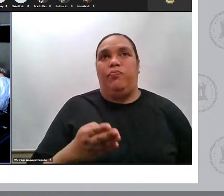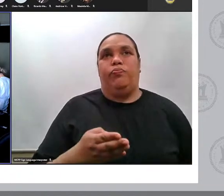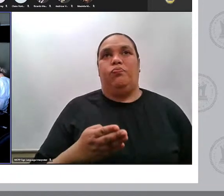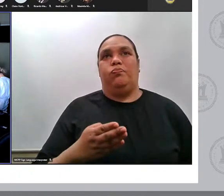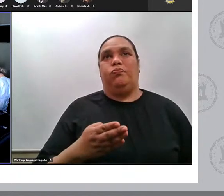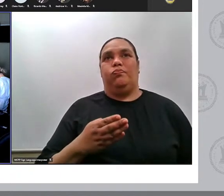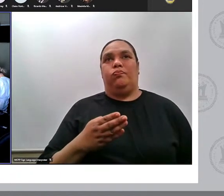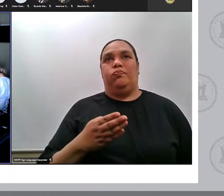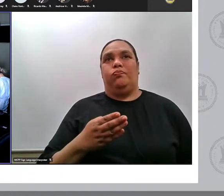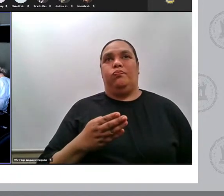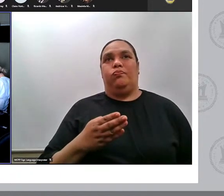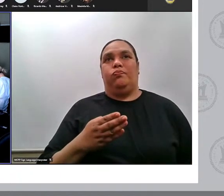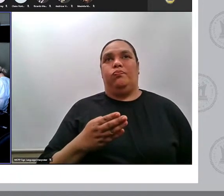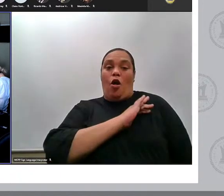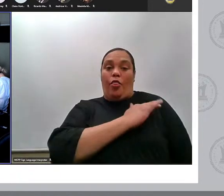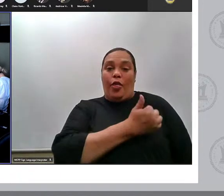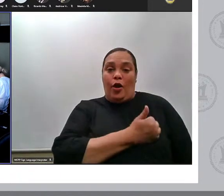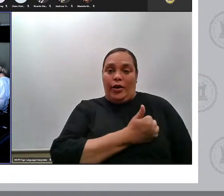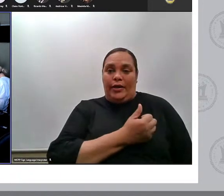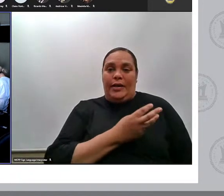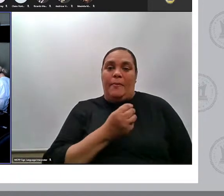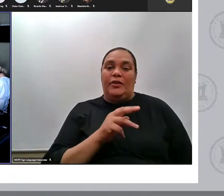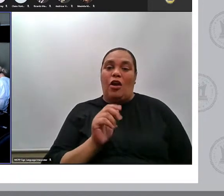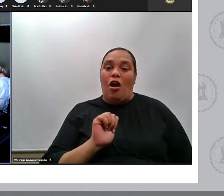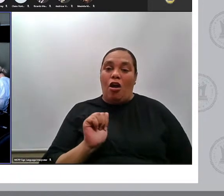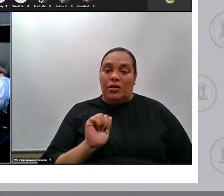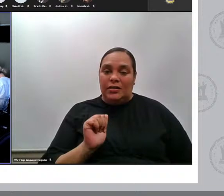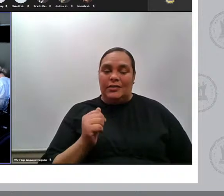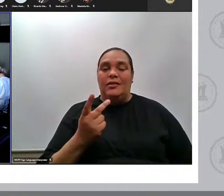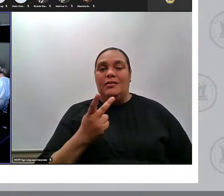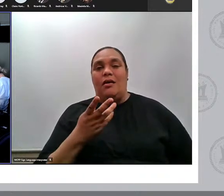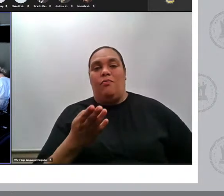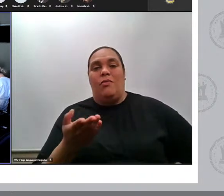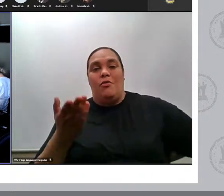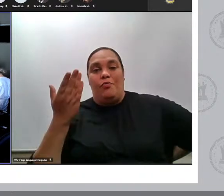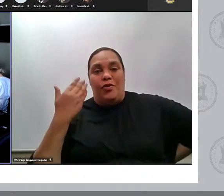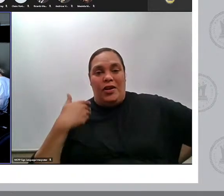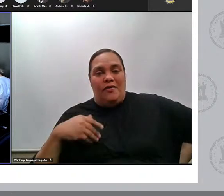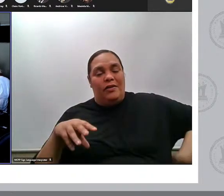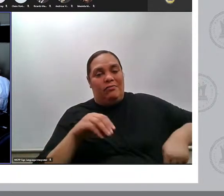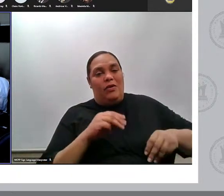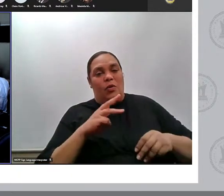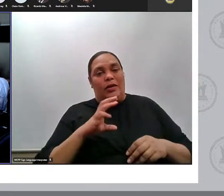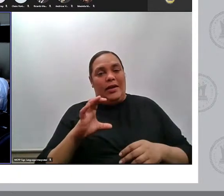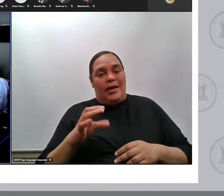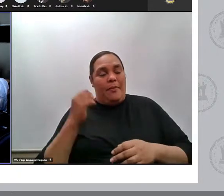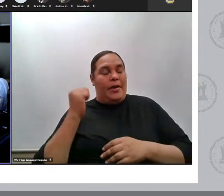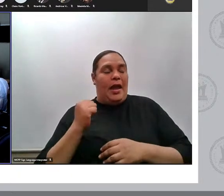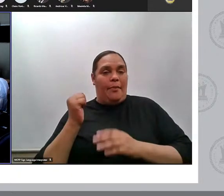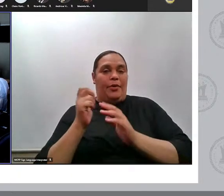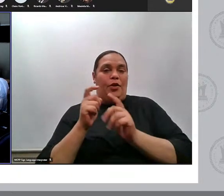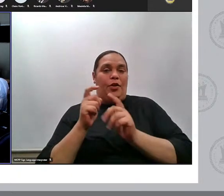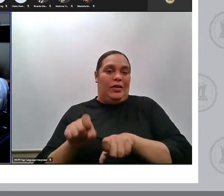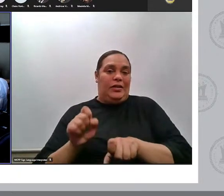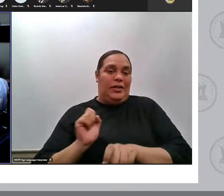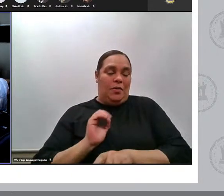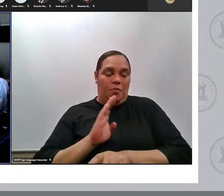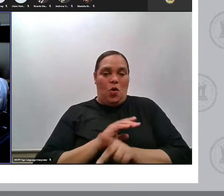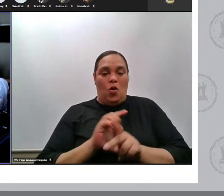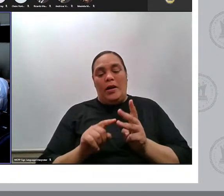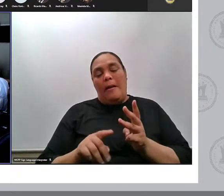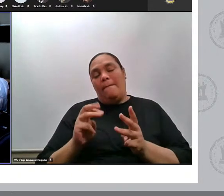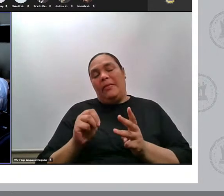also on the Liquor Authority. Mr. Arendse has also previously served on this Western Cape Gambling and Racing Board. Mr.